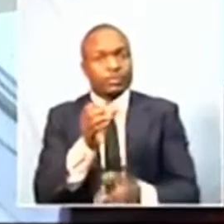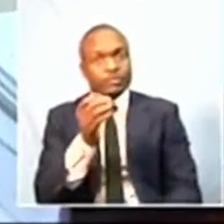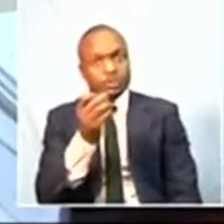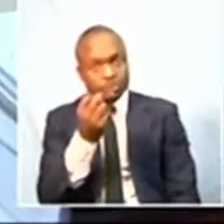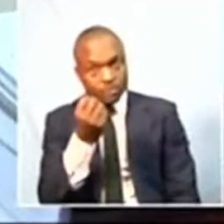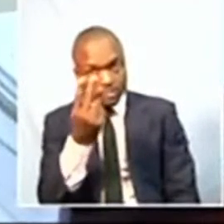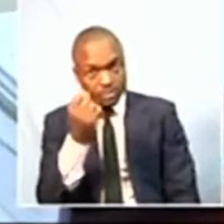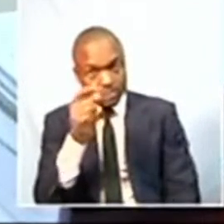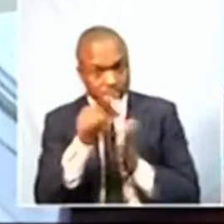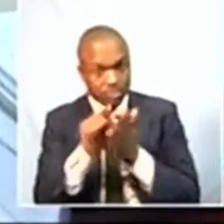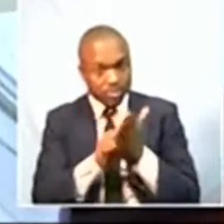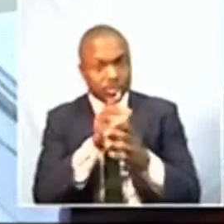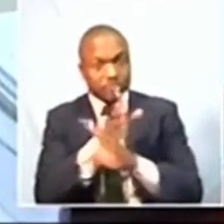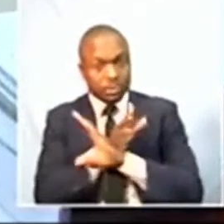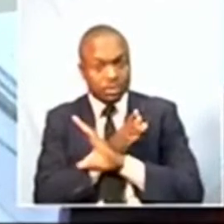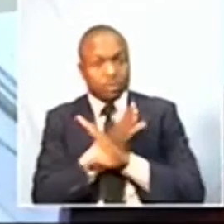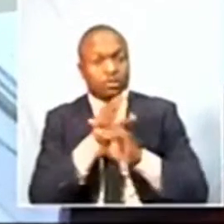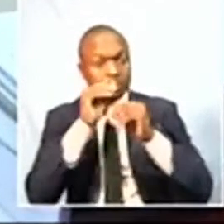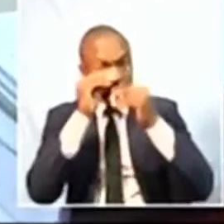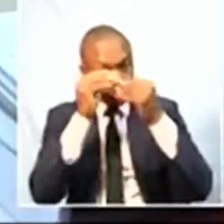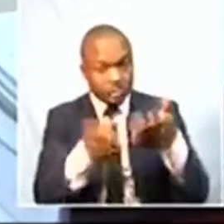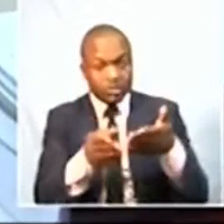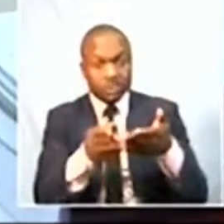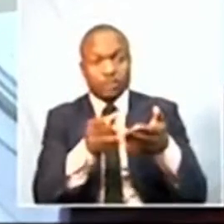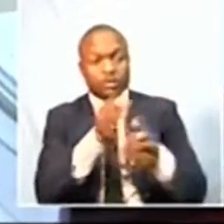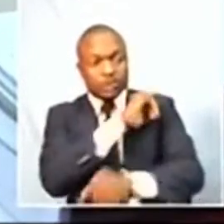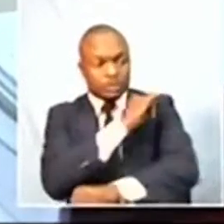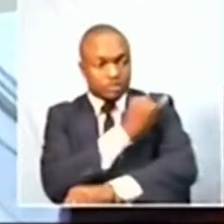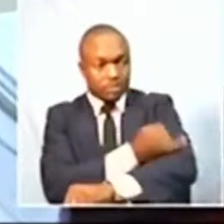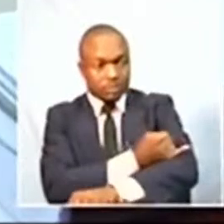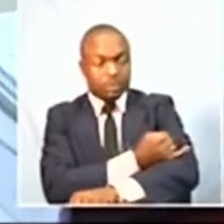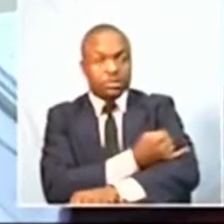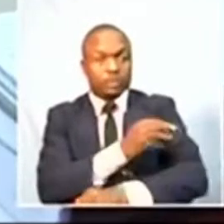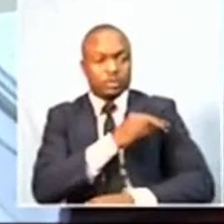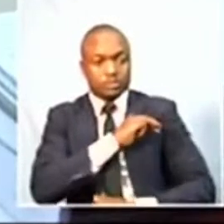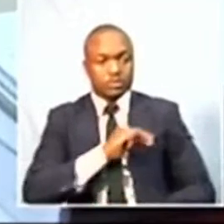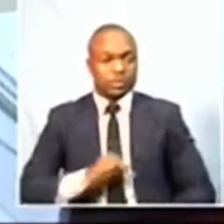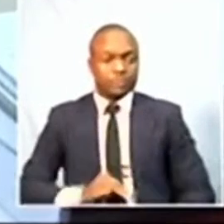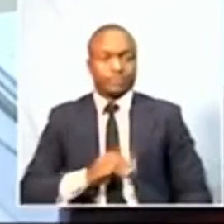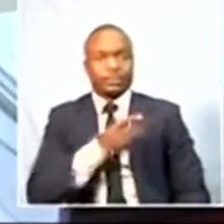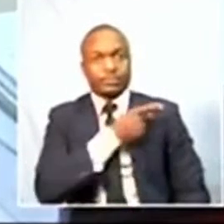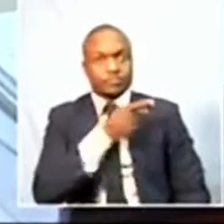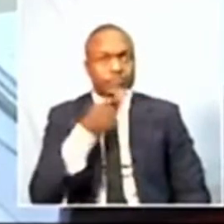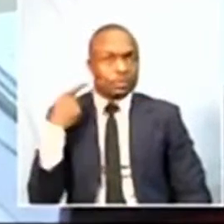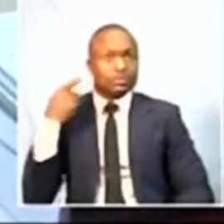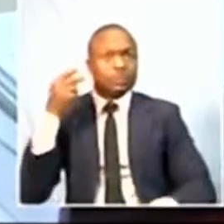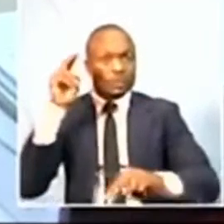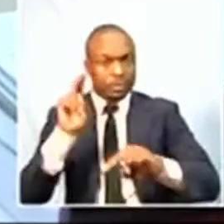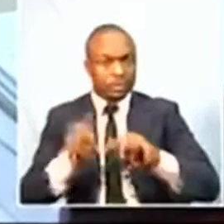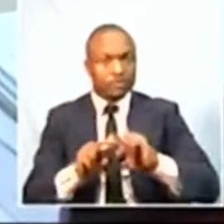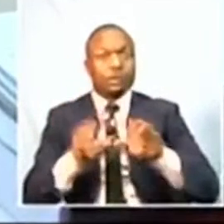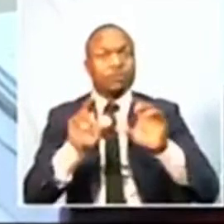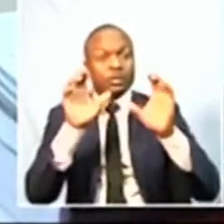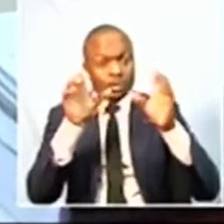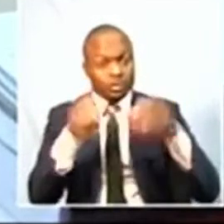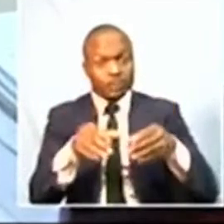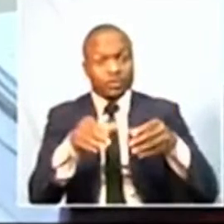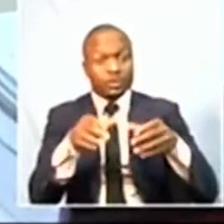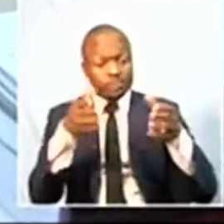Zambia. That gives immunity to members of parliament when they sit in parliament and in committees like this